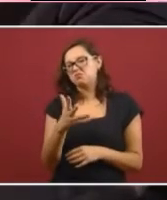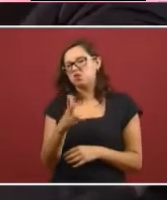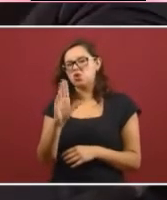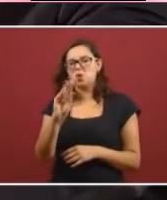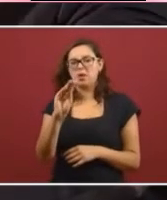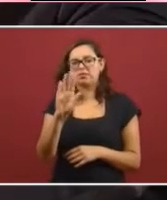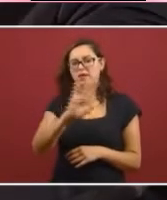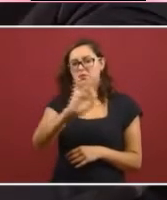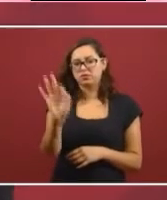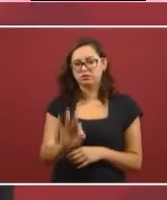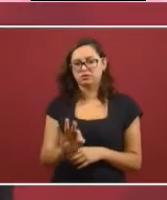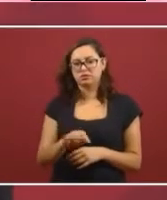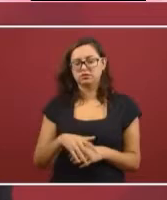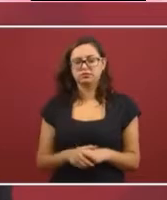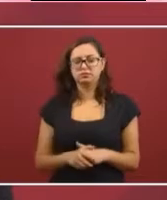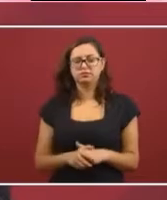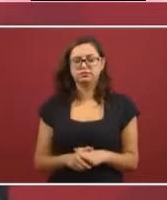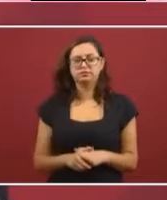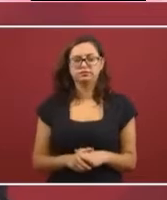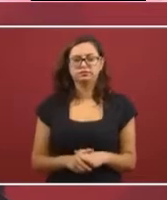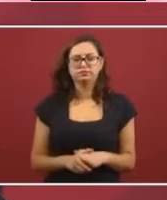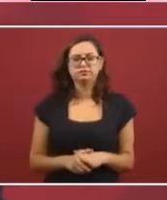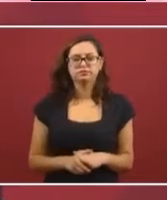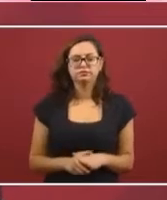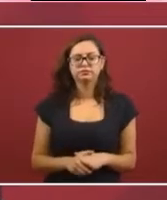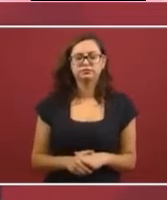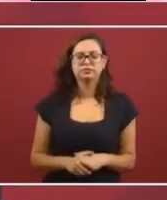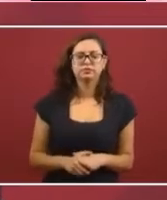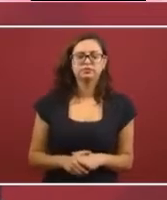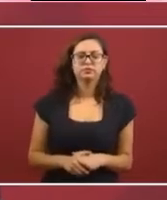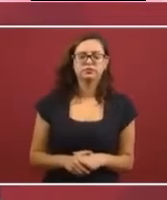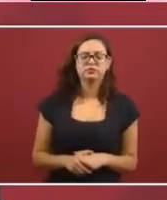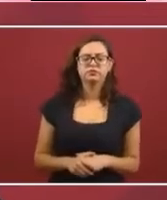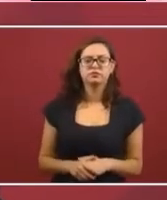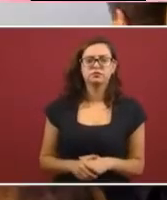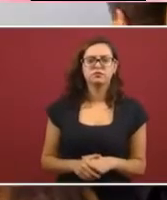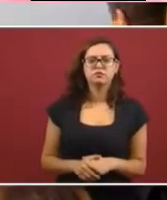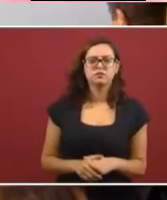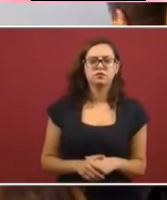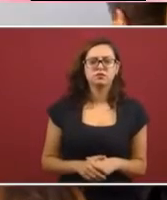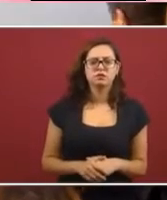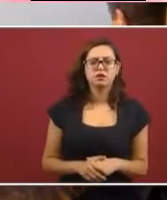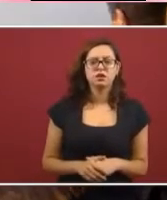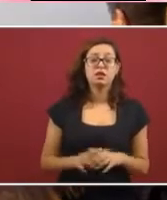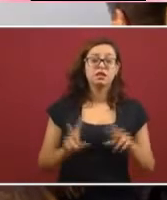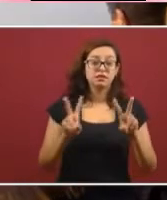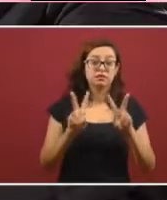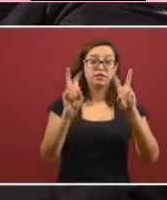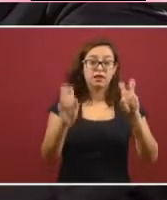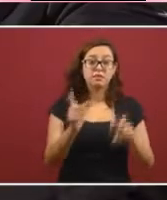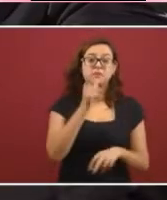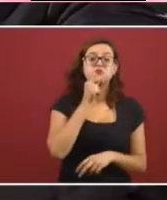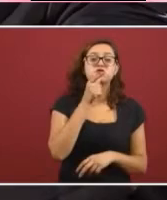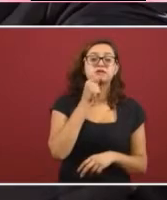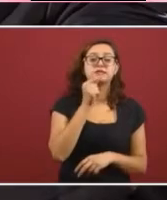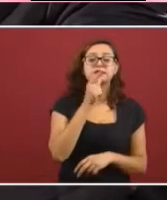I believe it's about 90%. And in the case of the federal